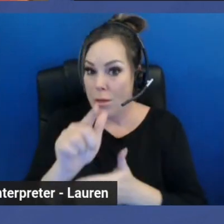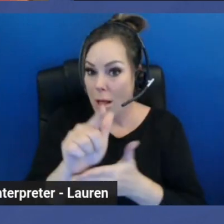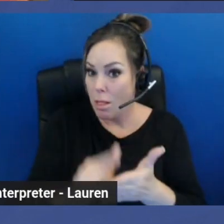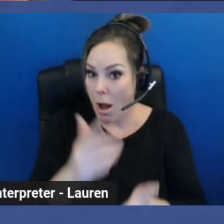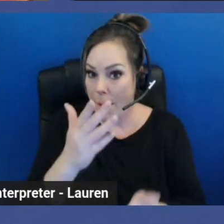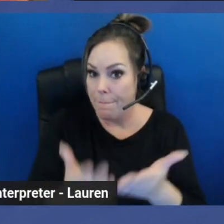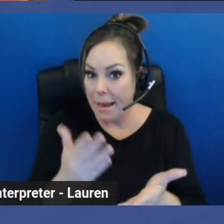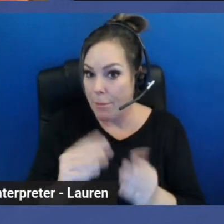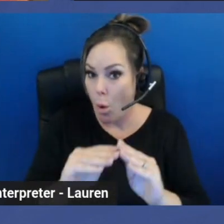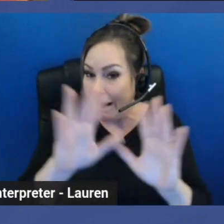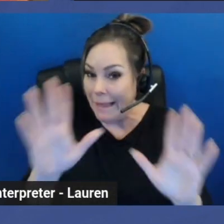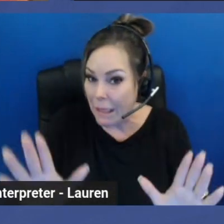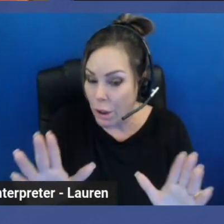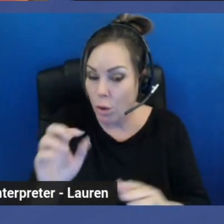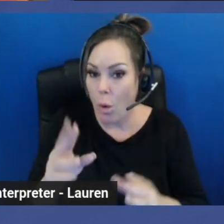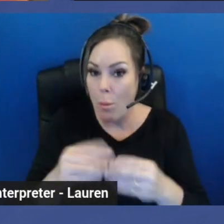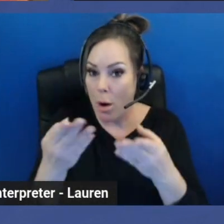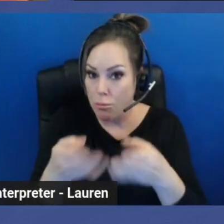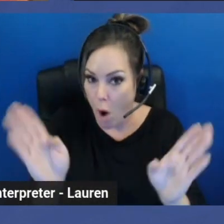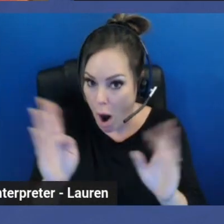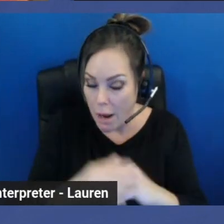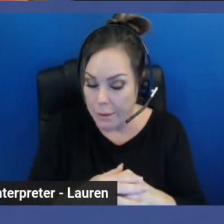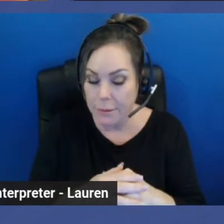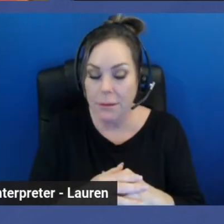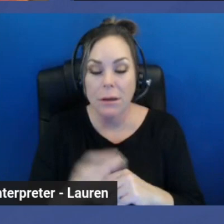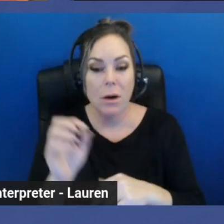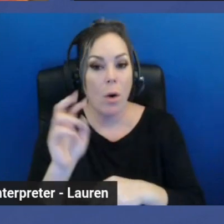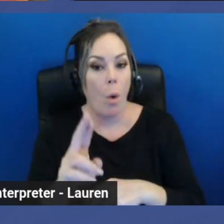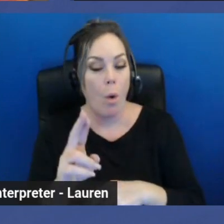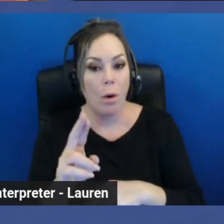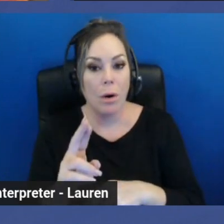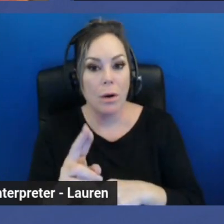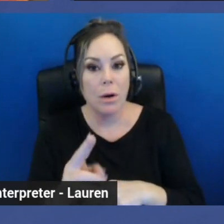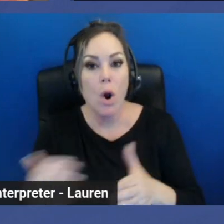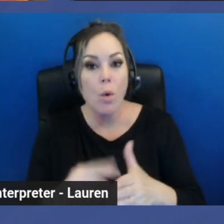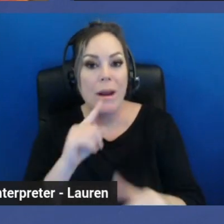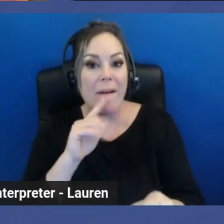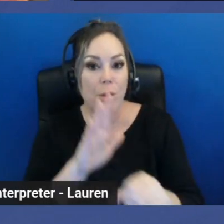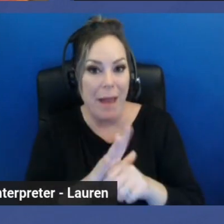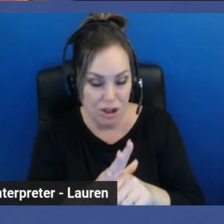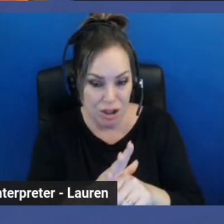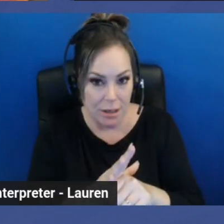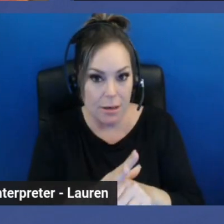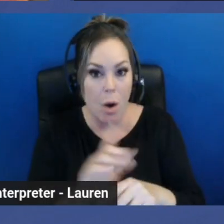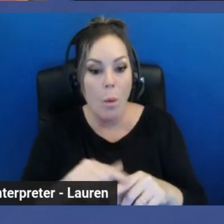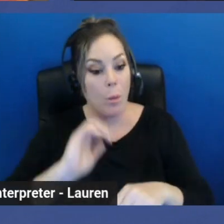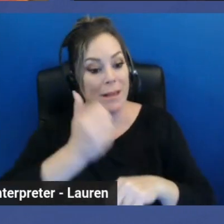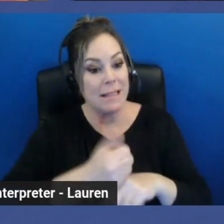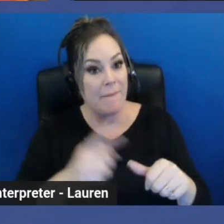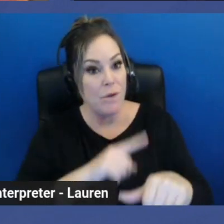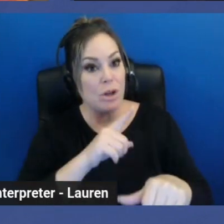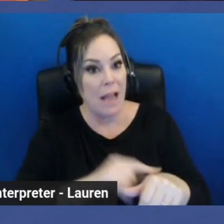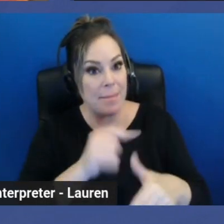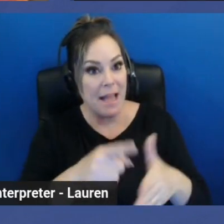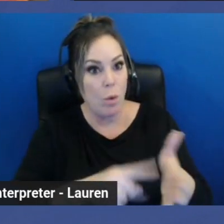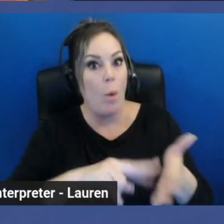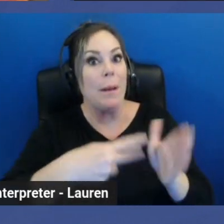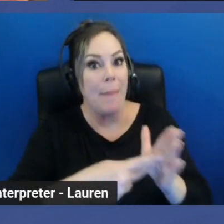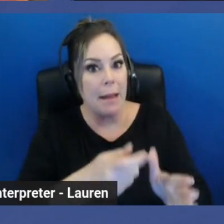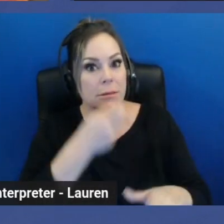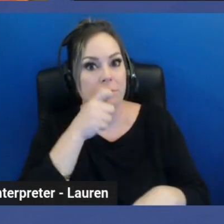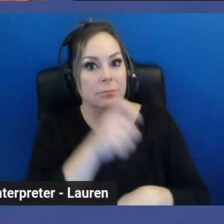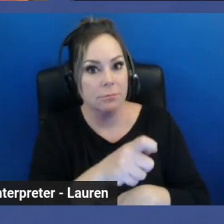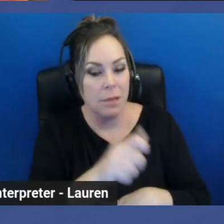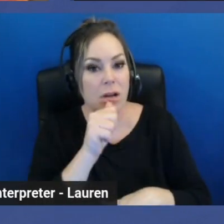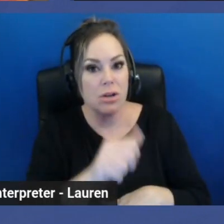it clearer or broader, or a reaffirmation that, hey, when we said it the first time, we meant it. And so, don't